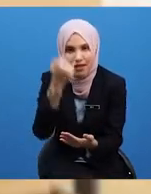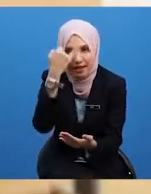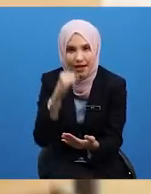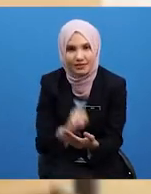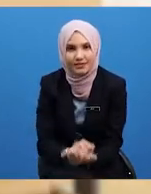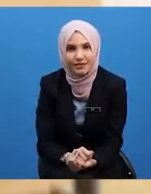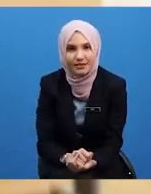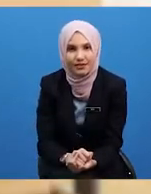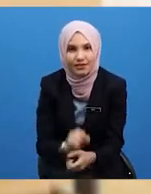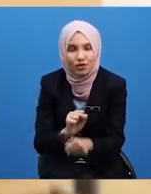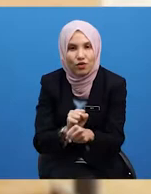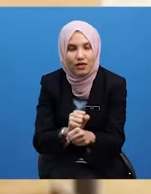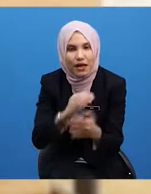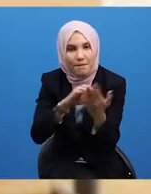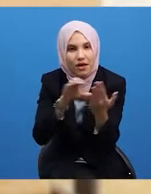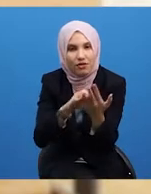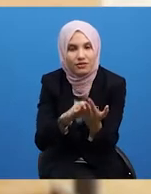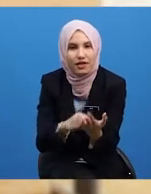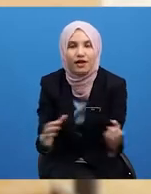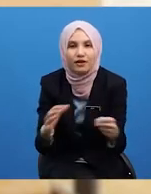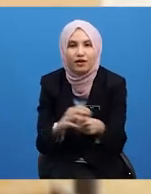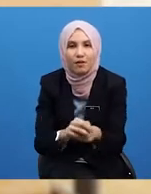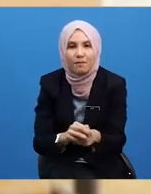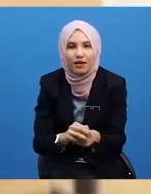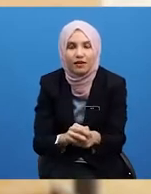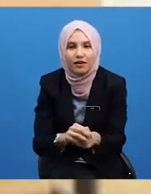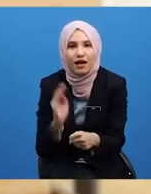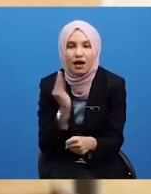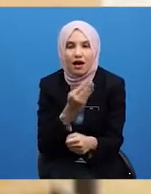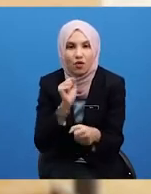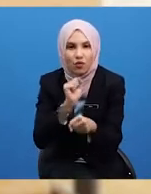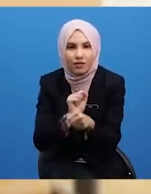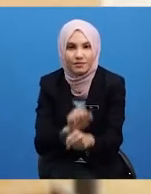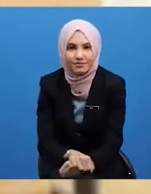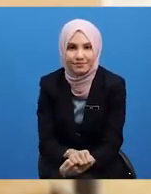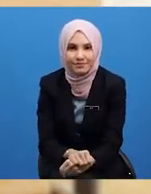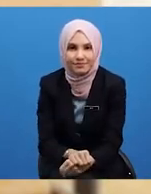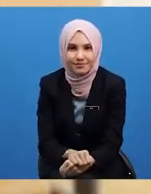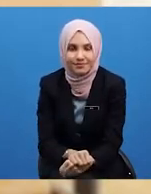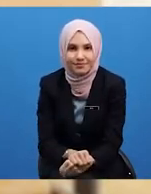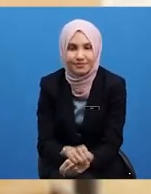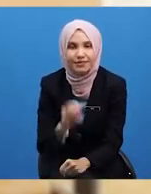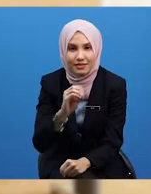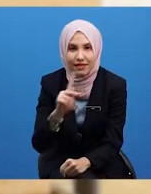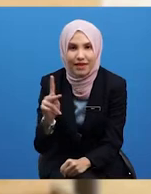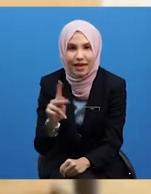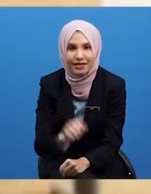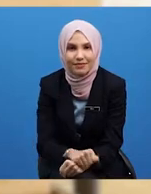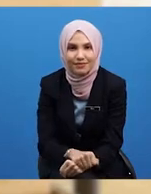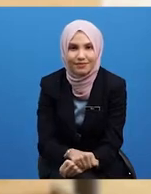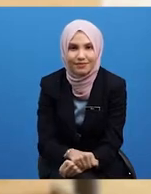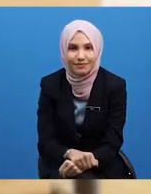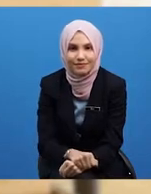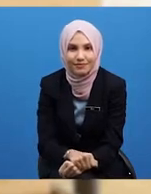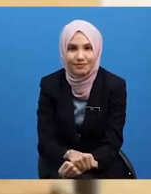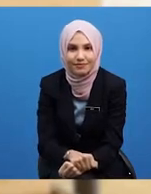work on the paragraphs and compile our work. How does that sound to you?